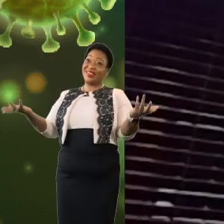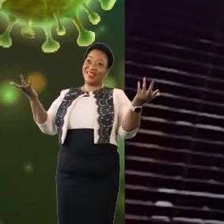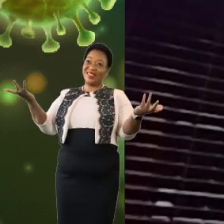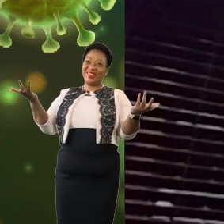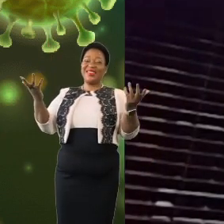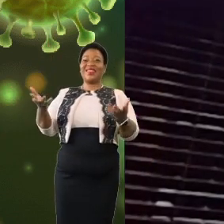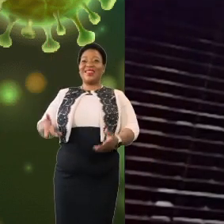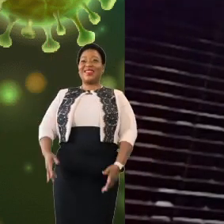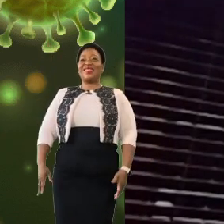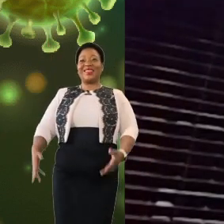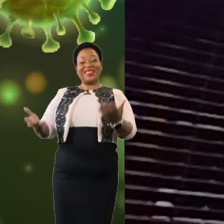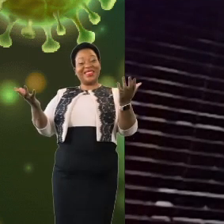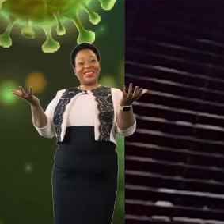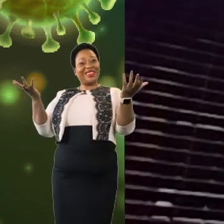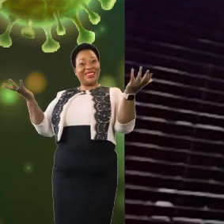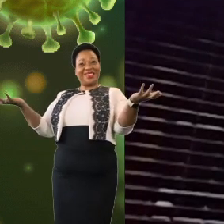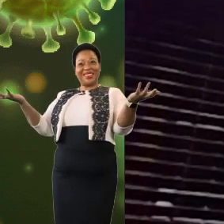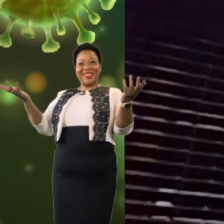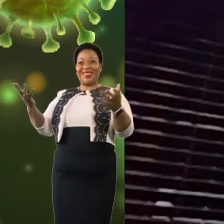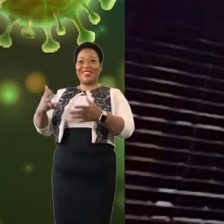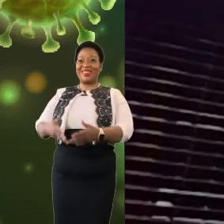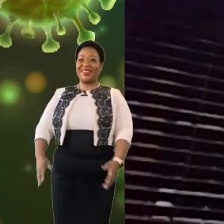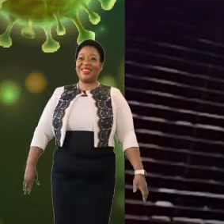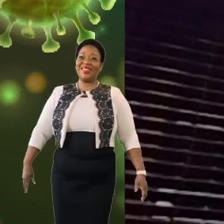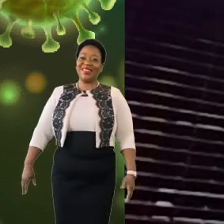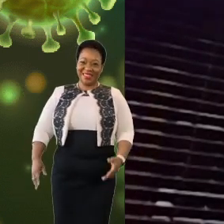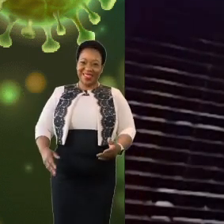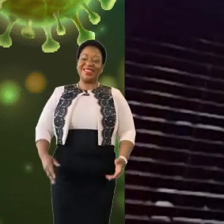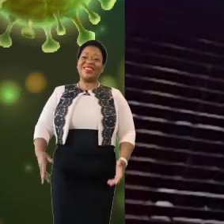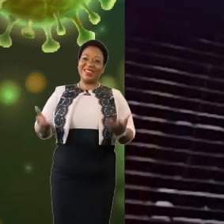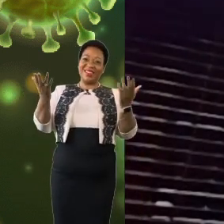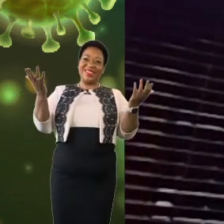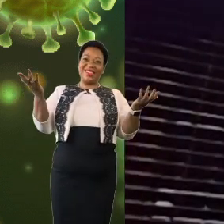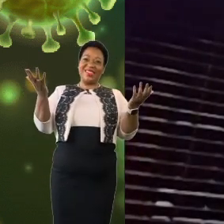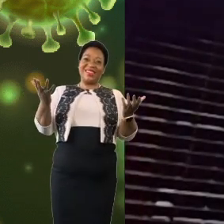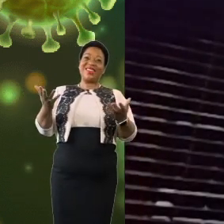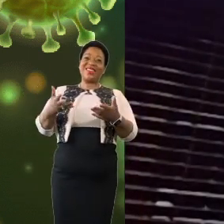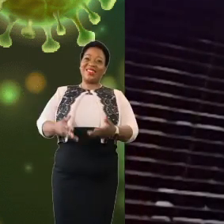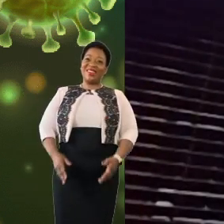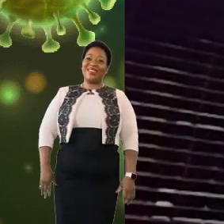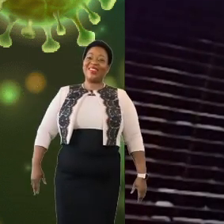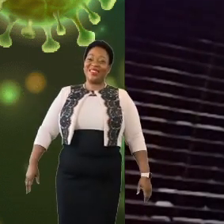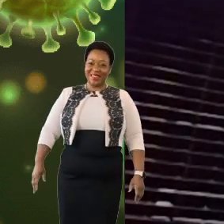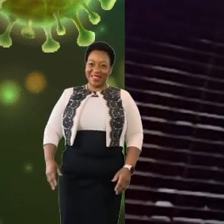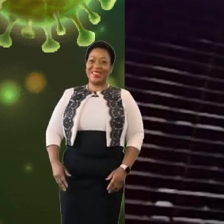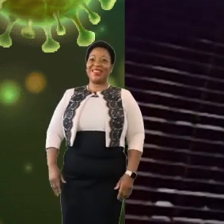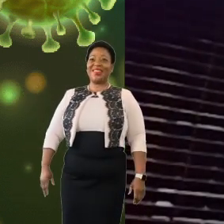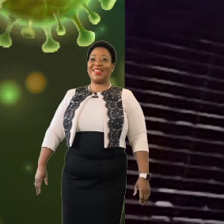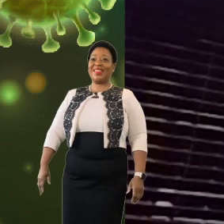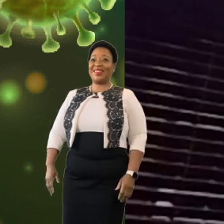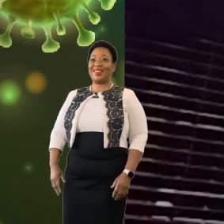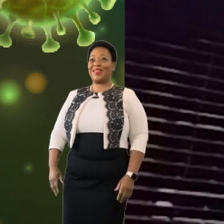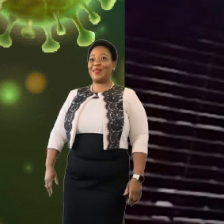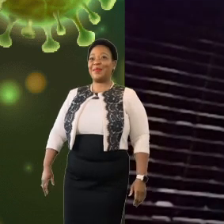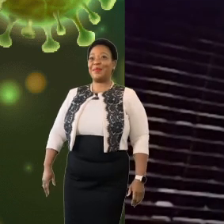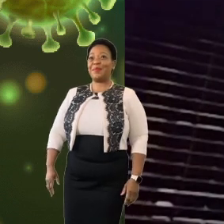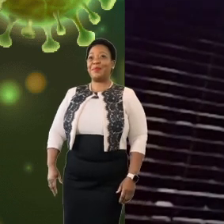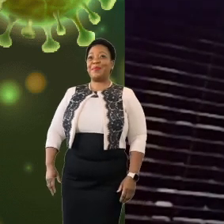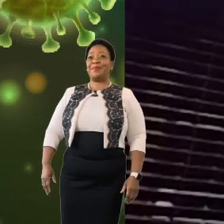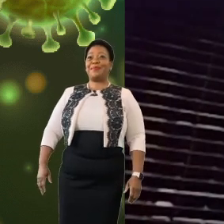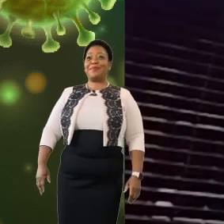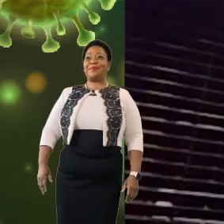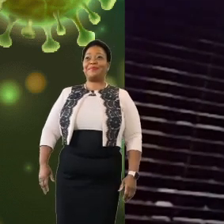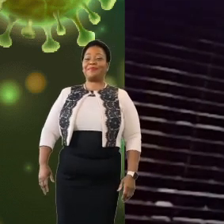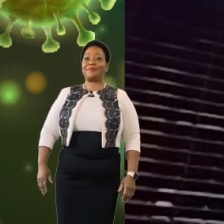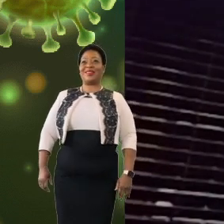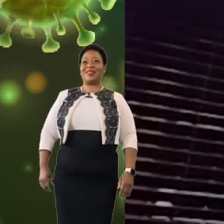that were supposed to have started working for the past two weeks, they've not started working. Why? It's because they were